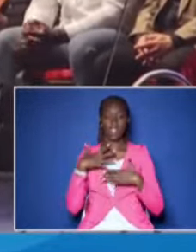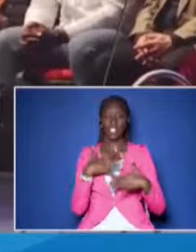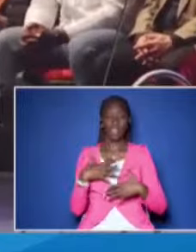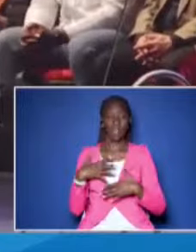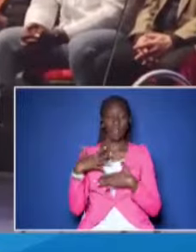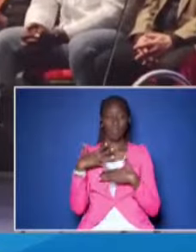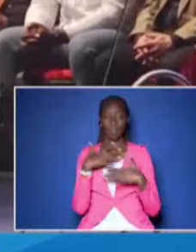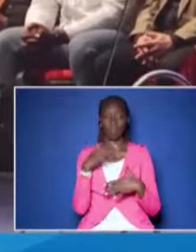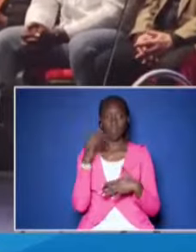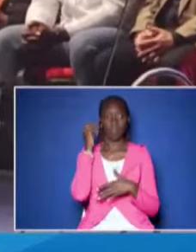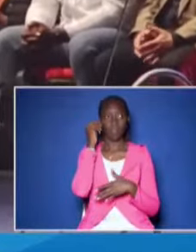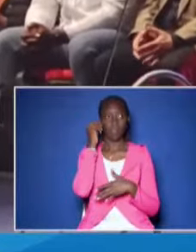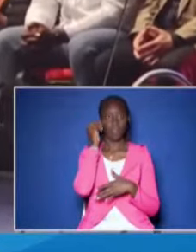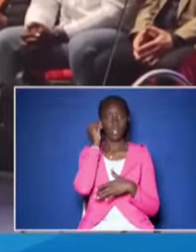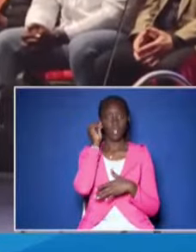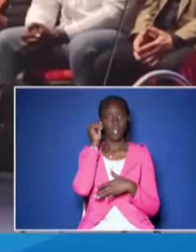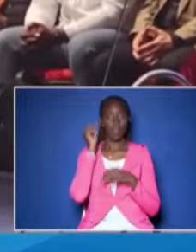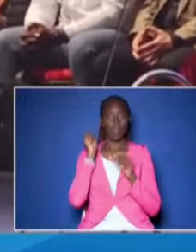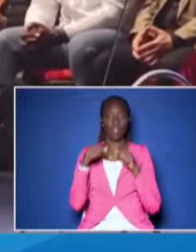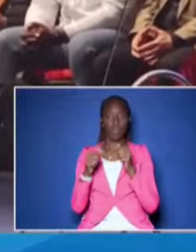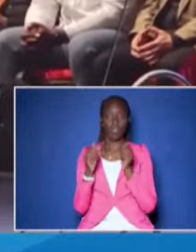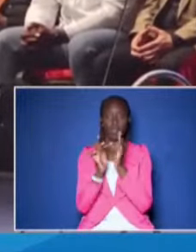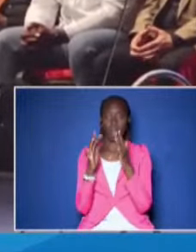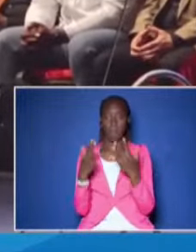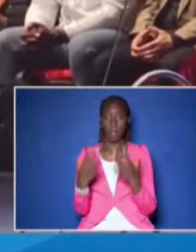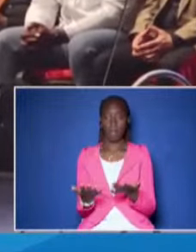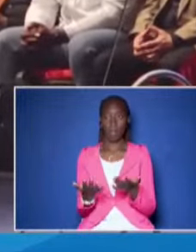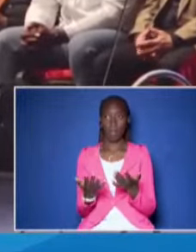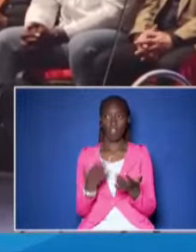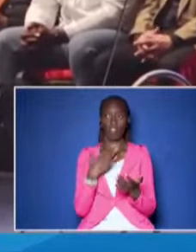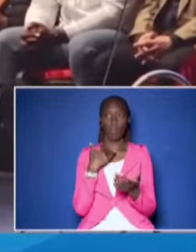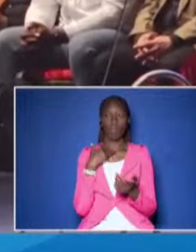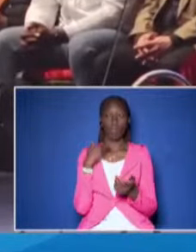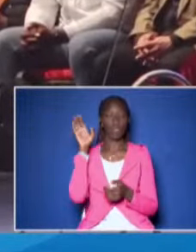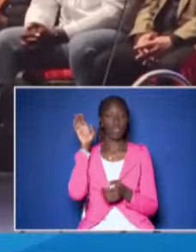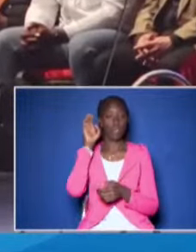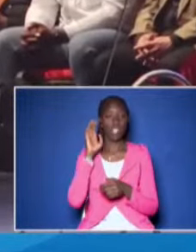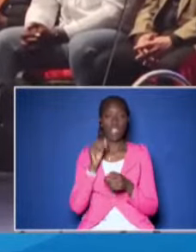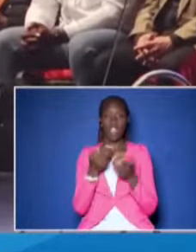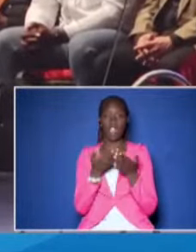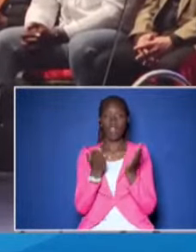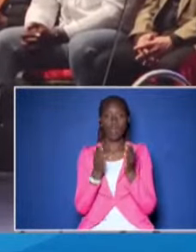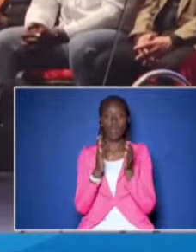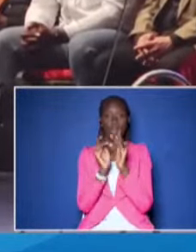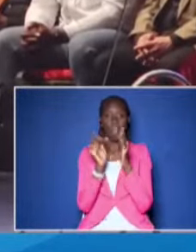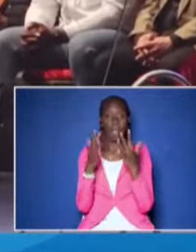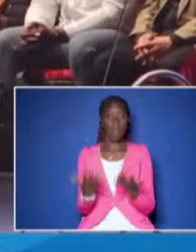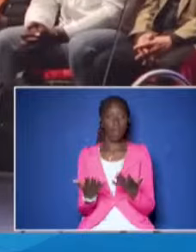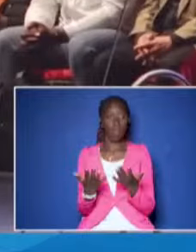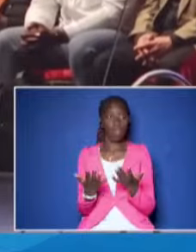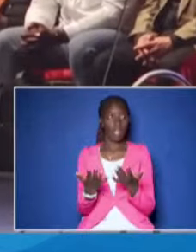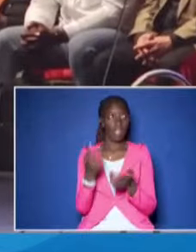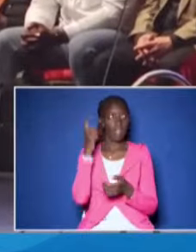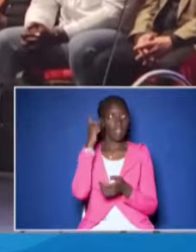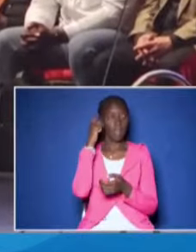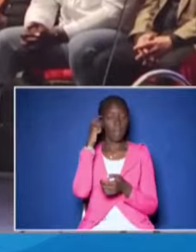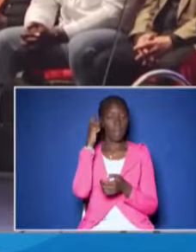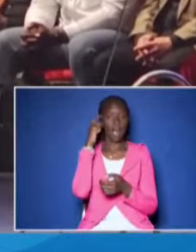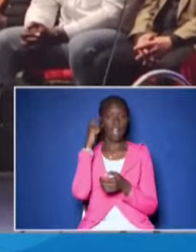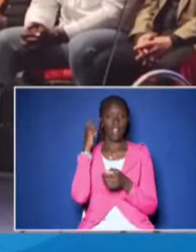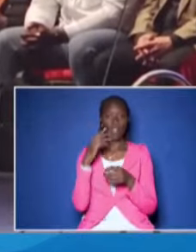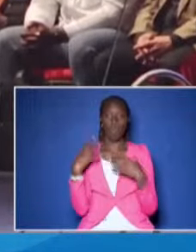pleasure the Bible I want to hear you the Bible is a mind of